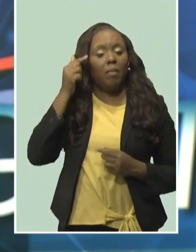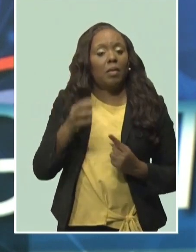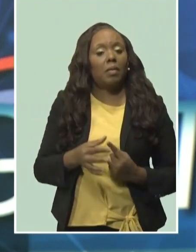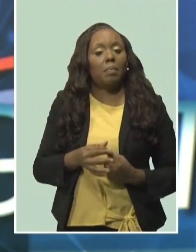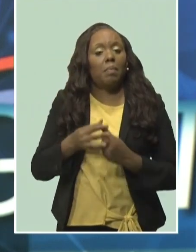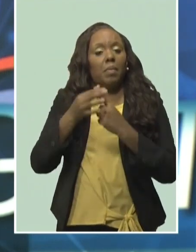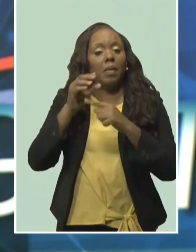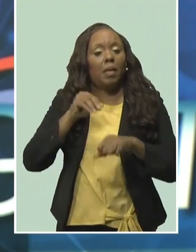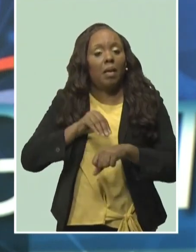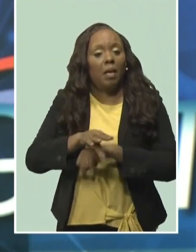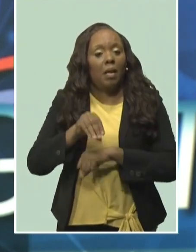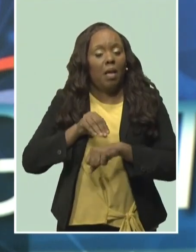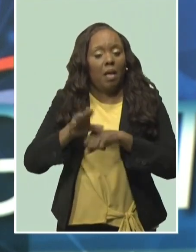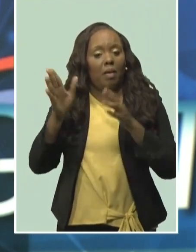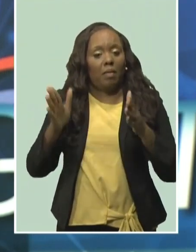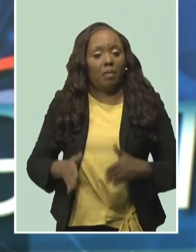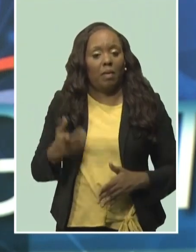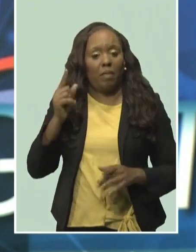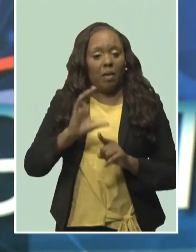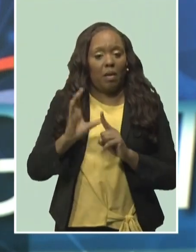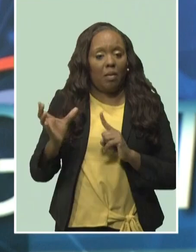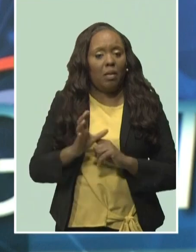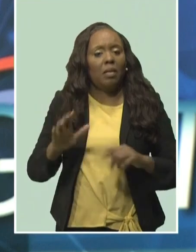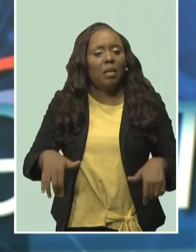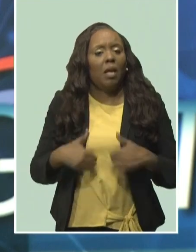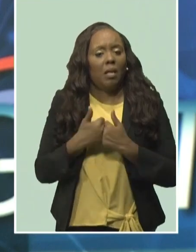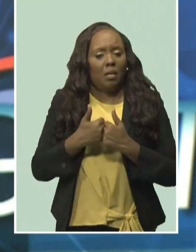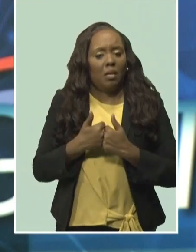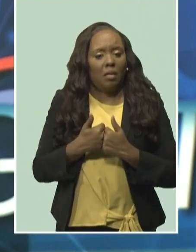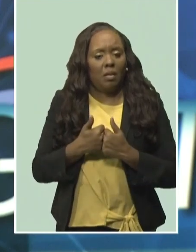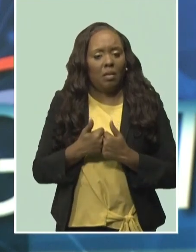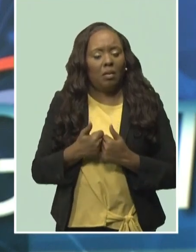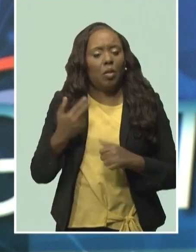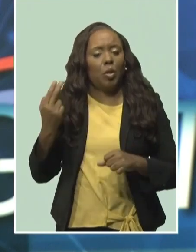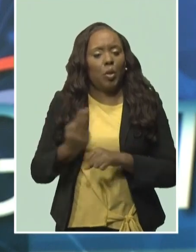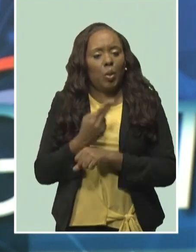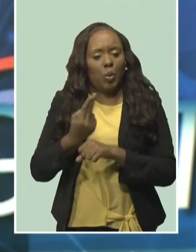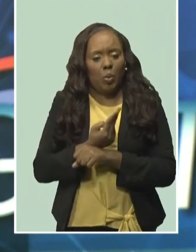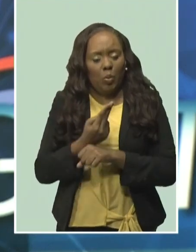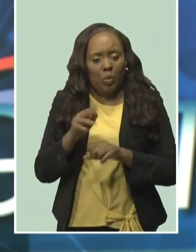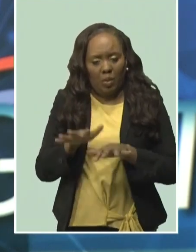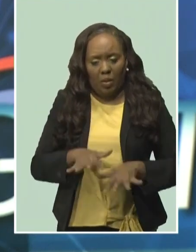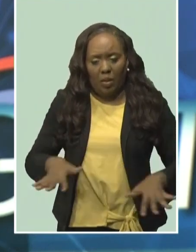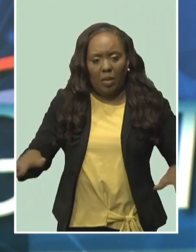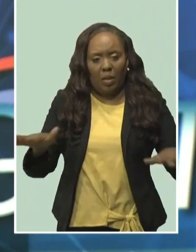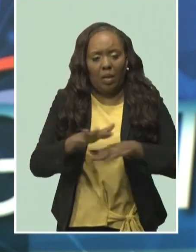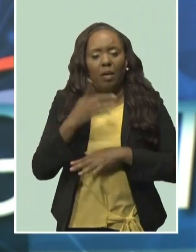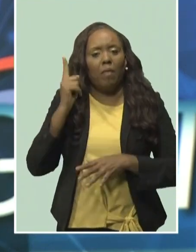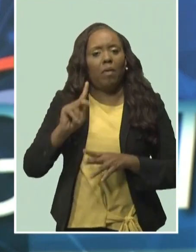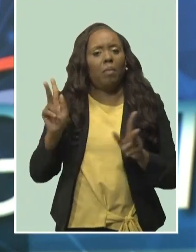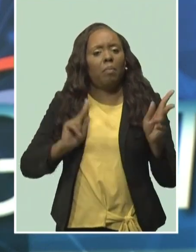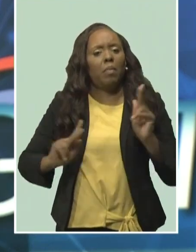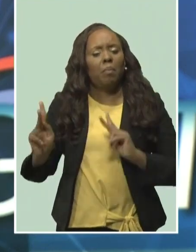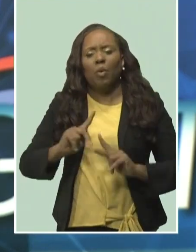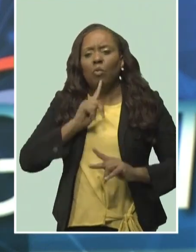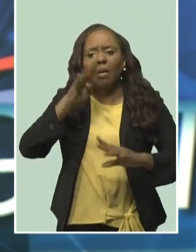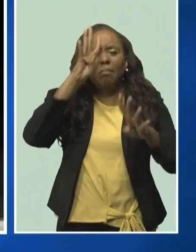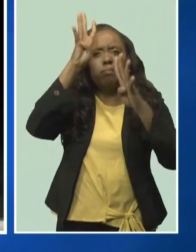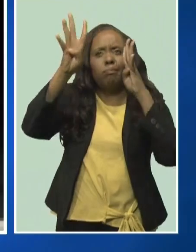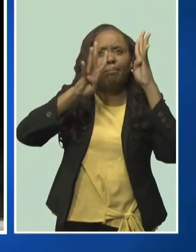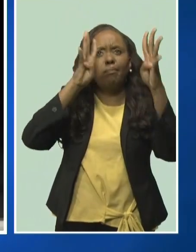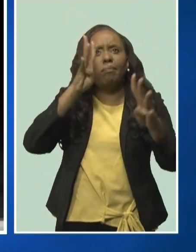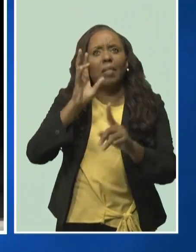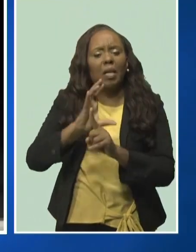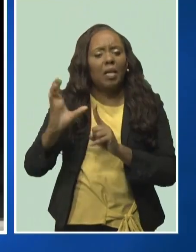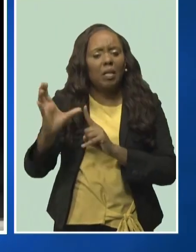John King, challenged those in charge to allow the venue to be a space for local creatives. Imagine